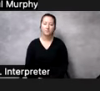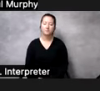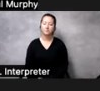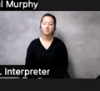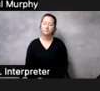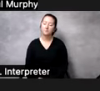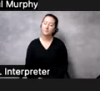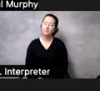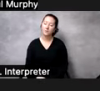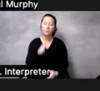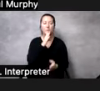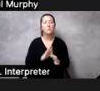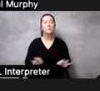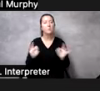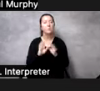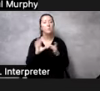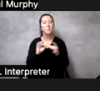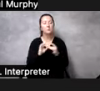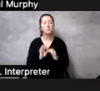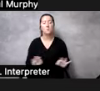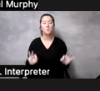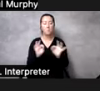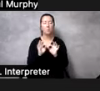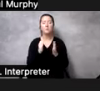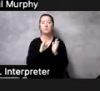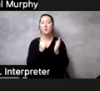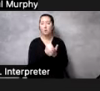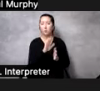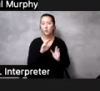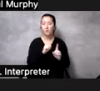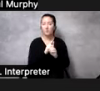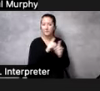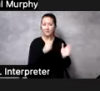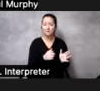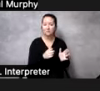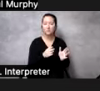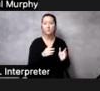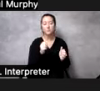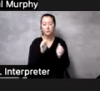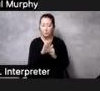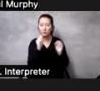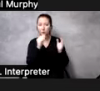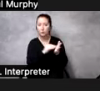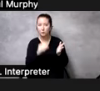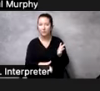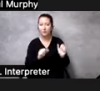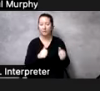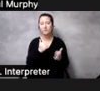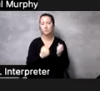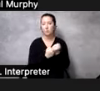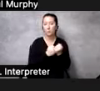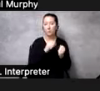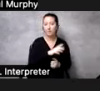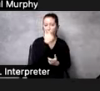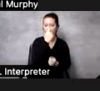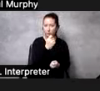think it's important to help your mentees develop their own interest and for them to feel like they have a community which supports their interest. And using